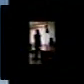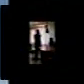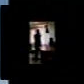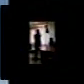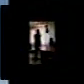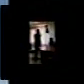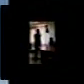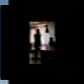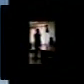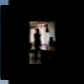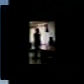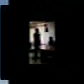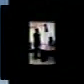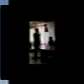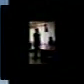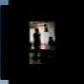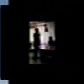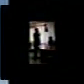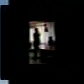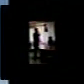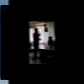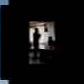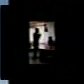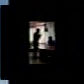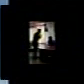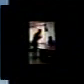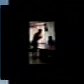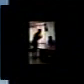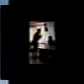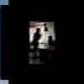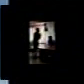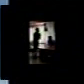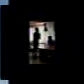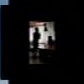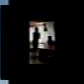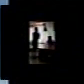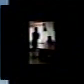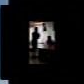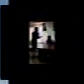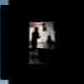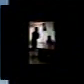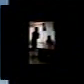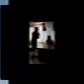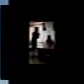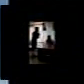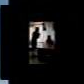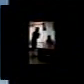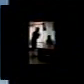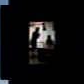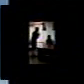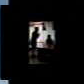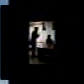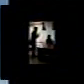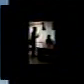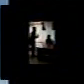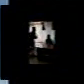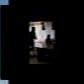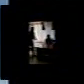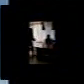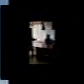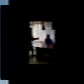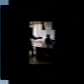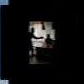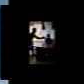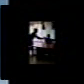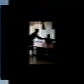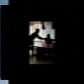power. Behold, he gives me power to tread on serpents and scorpions and over all